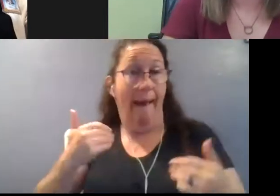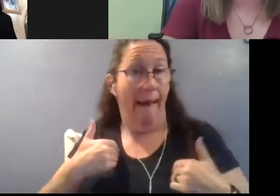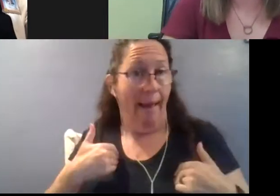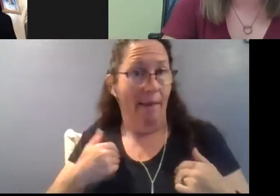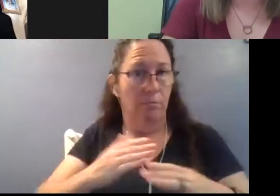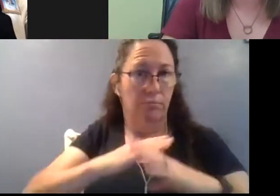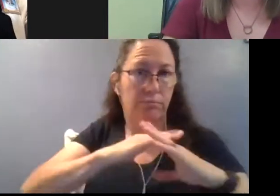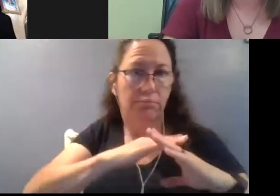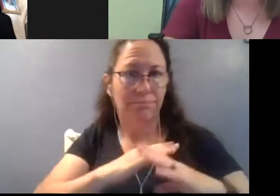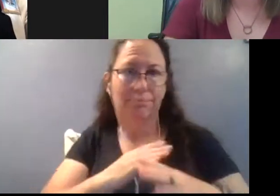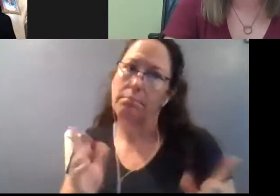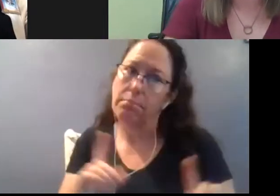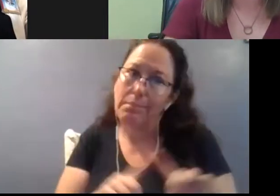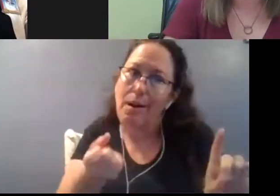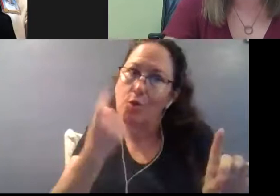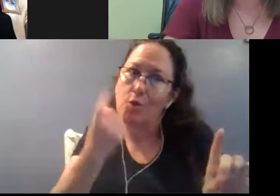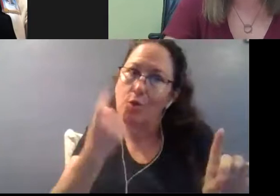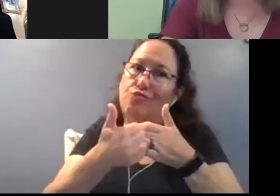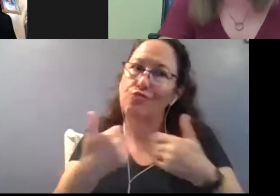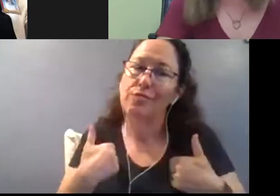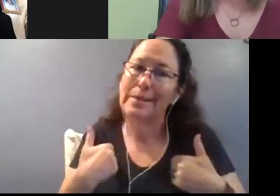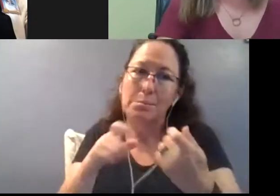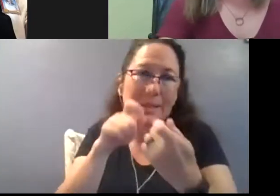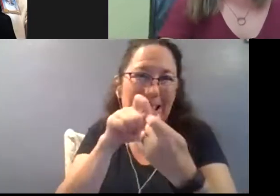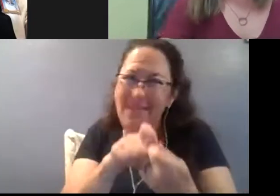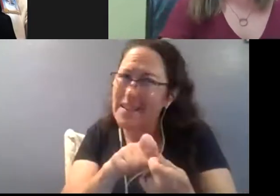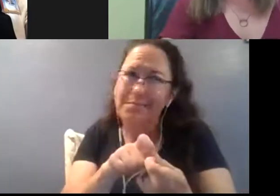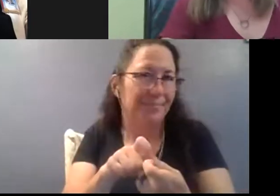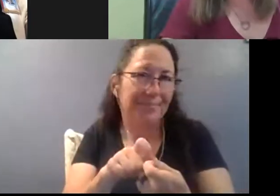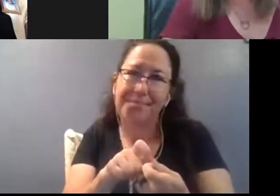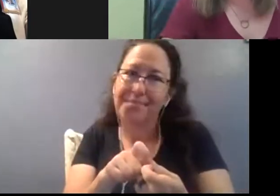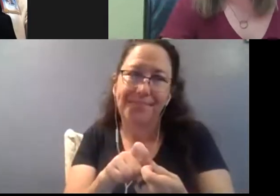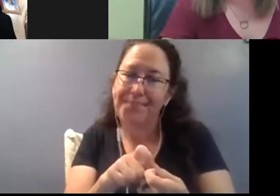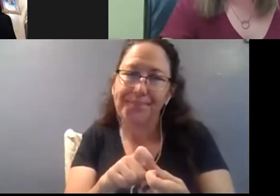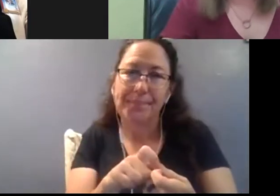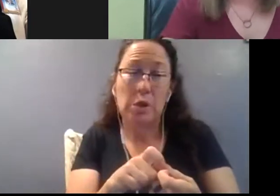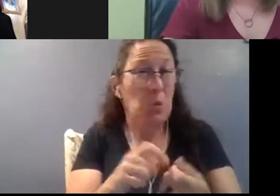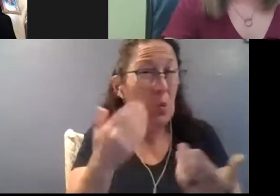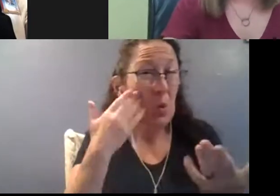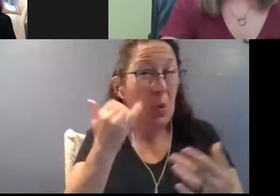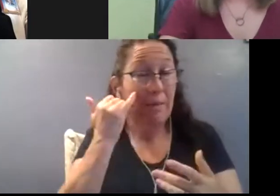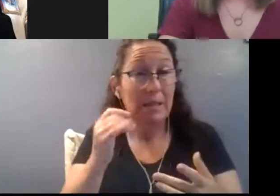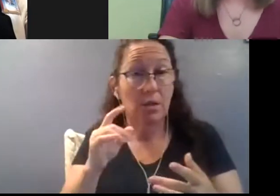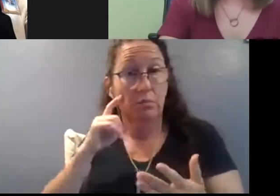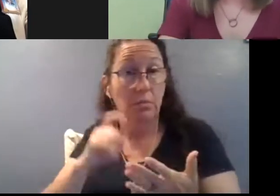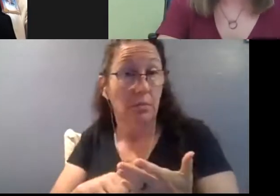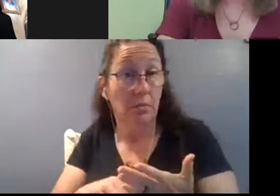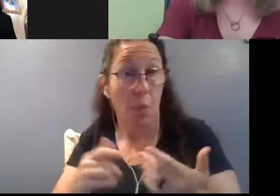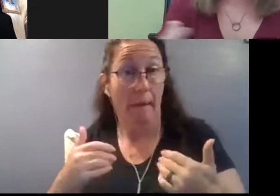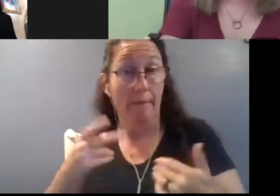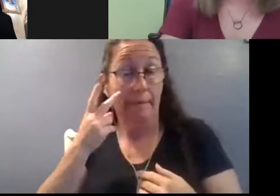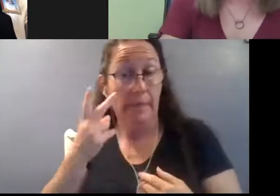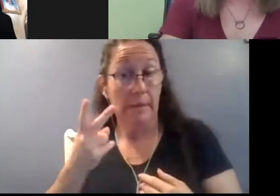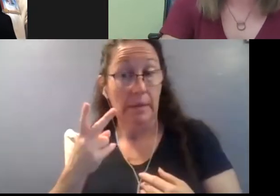some challenges that, like he mentioned, it's not very specific. So we're not sure yet if it's picking up exactly that we've seen that you've